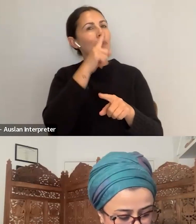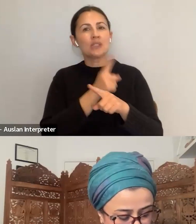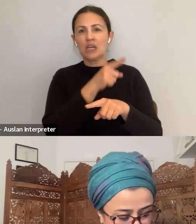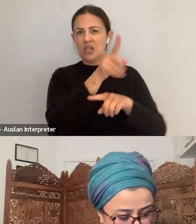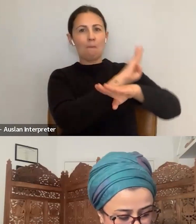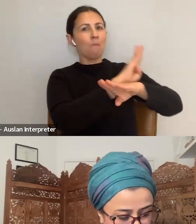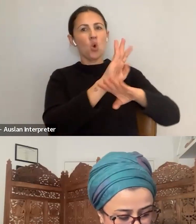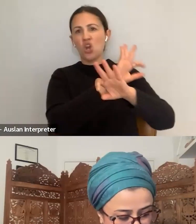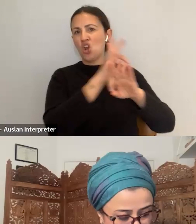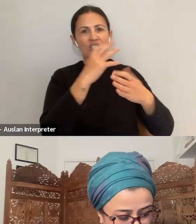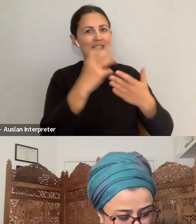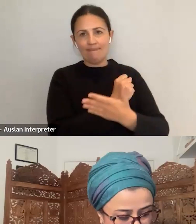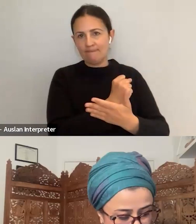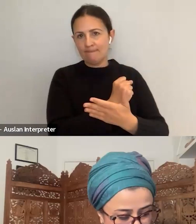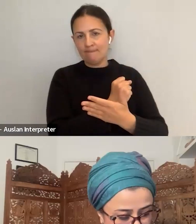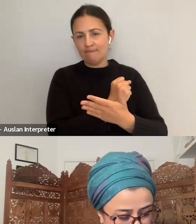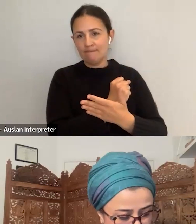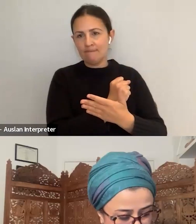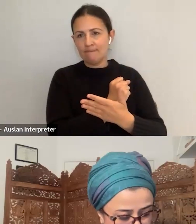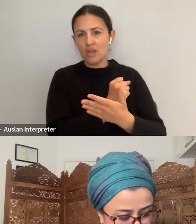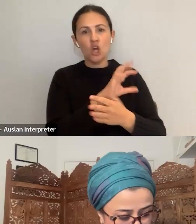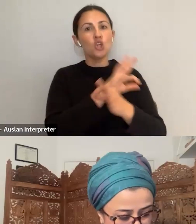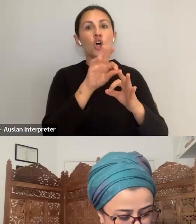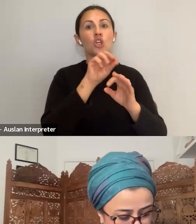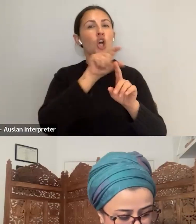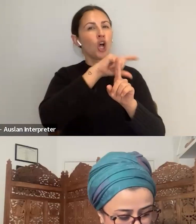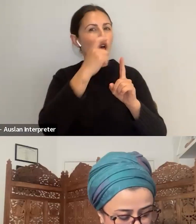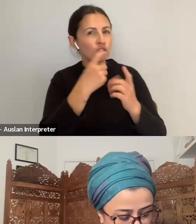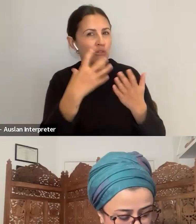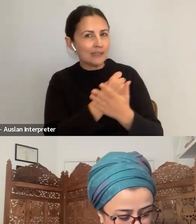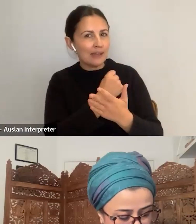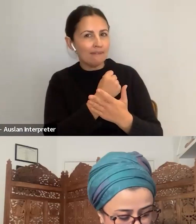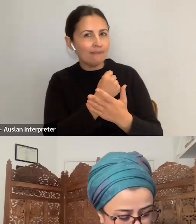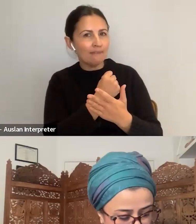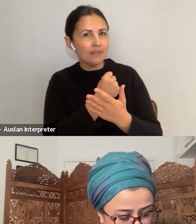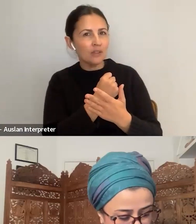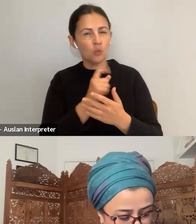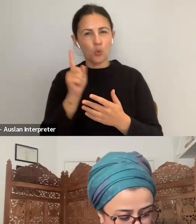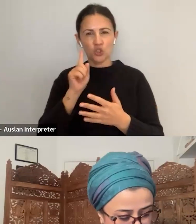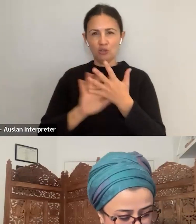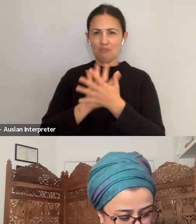boards, what do you consider to be a culturally unsafe board?